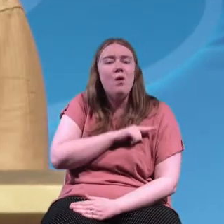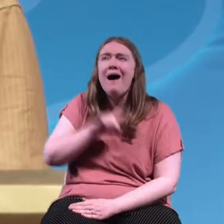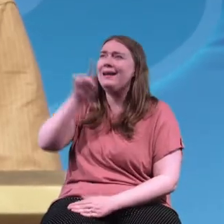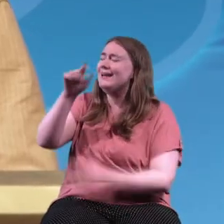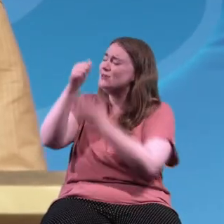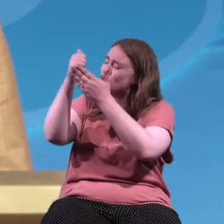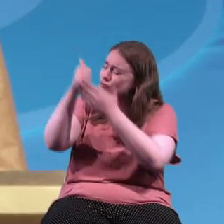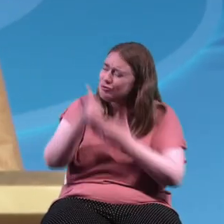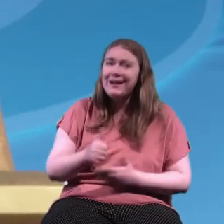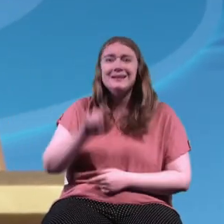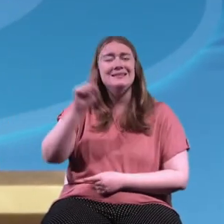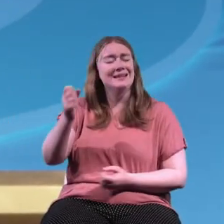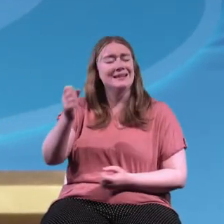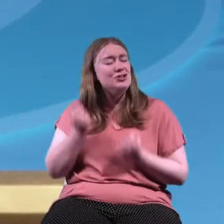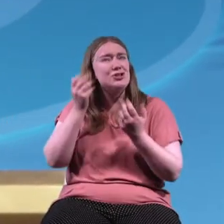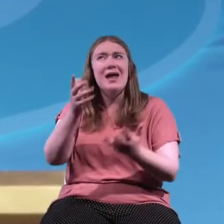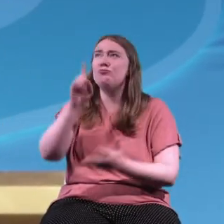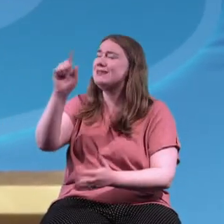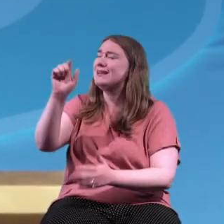goodness.